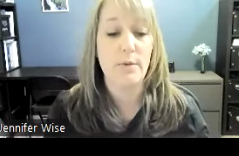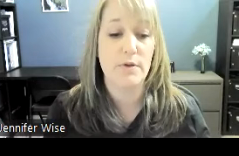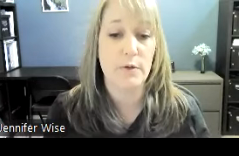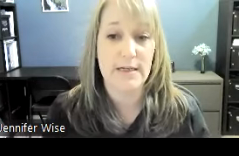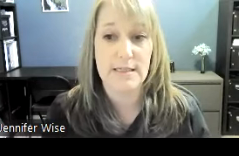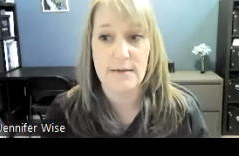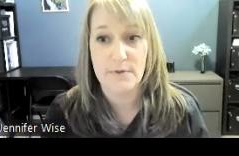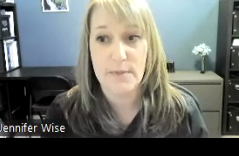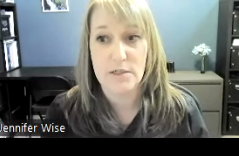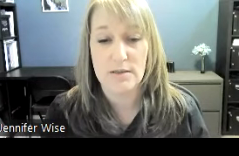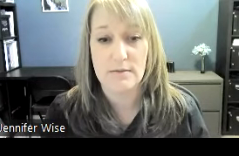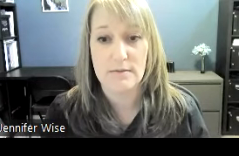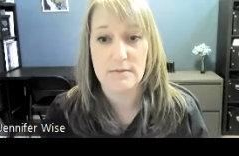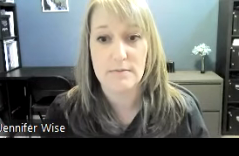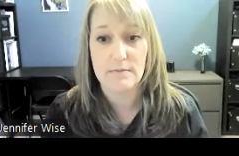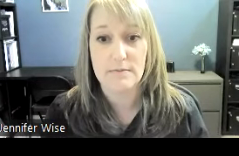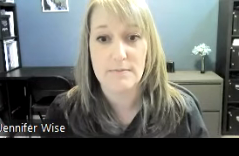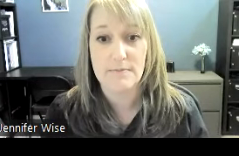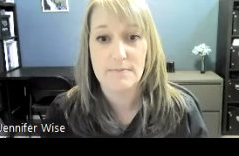could reply with corrected information.